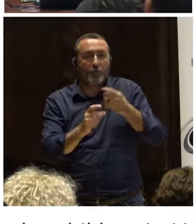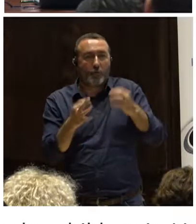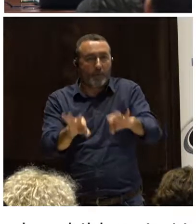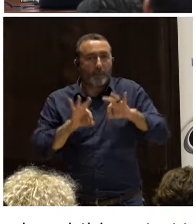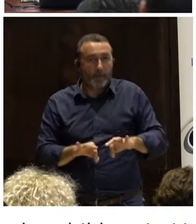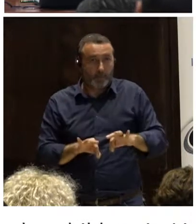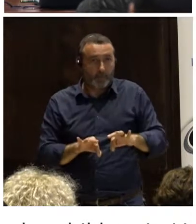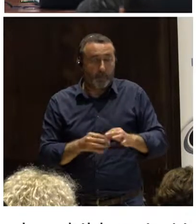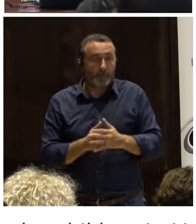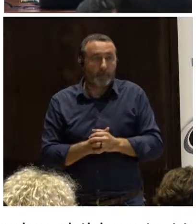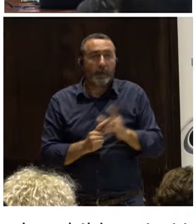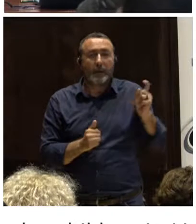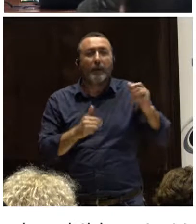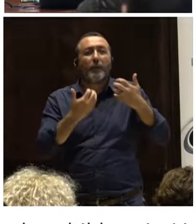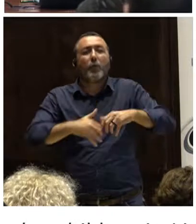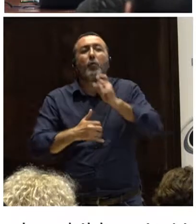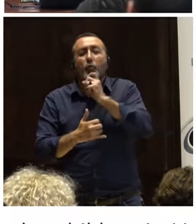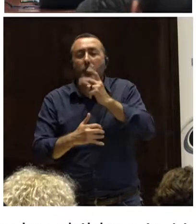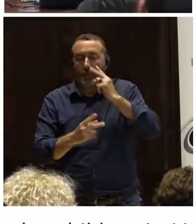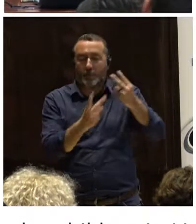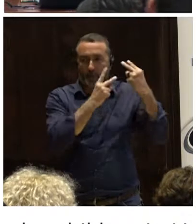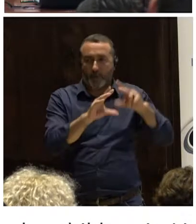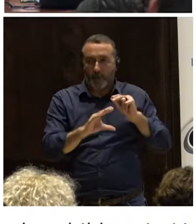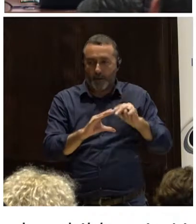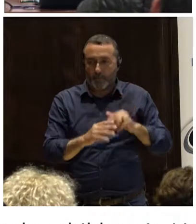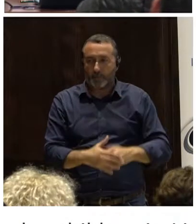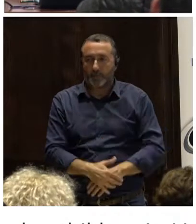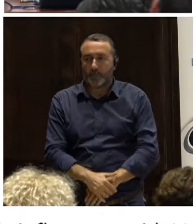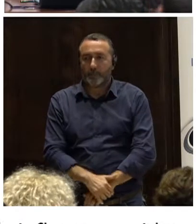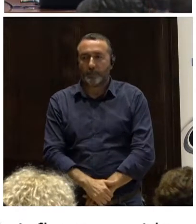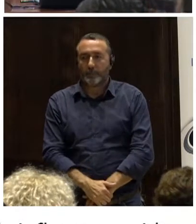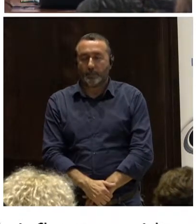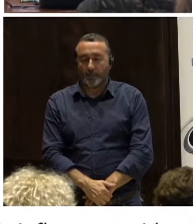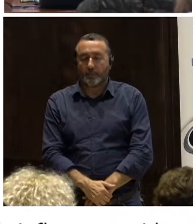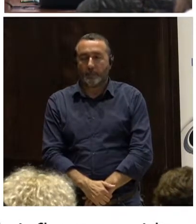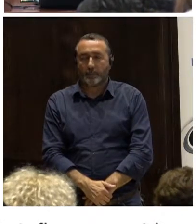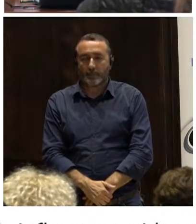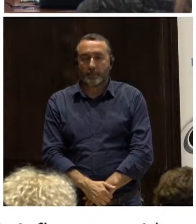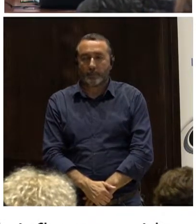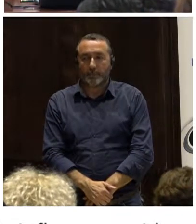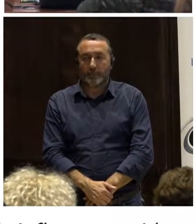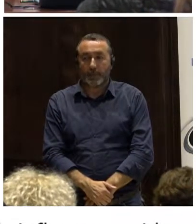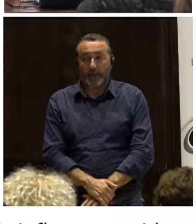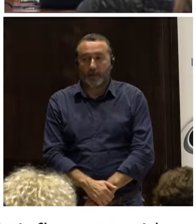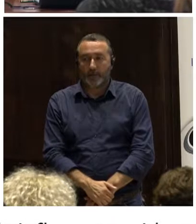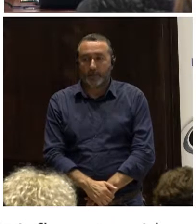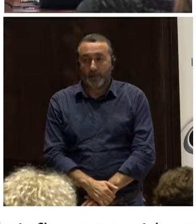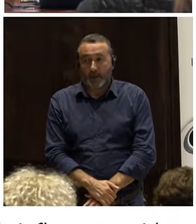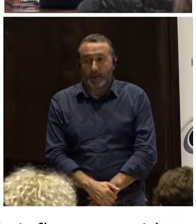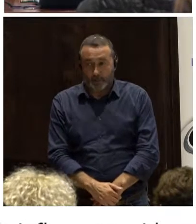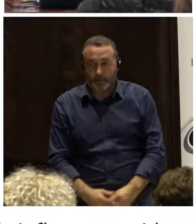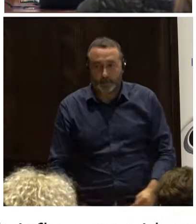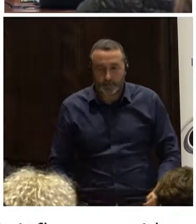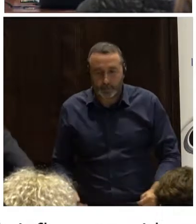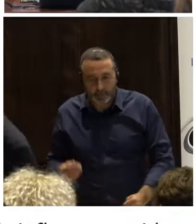performs. So this is the vehicle. The vehicle has several levels of activity, let